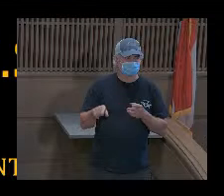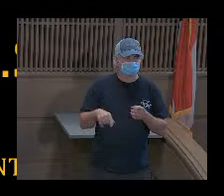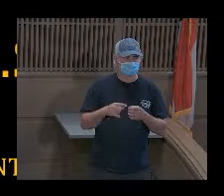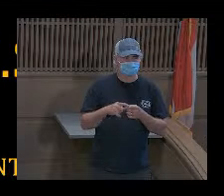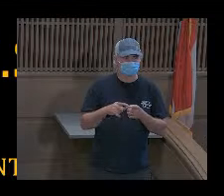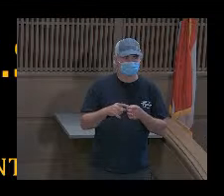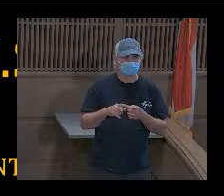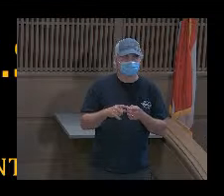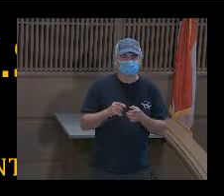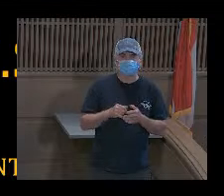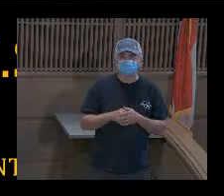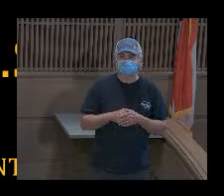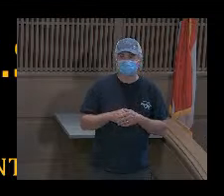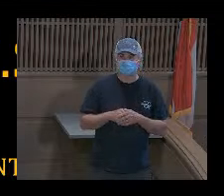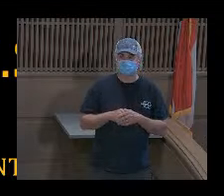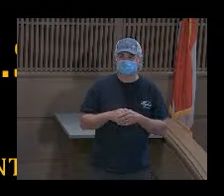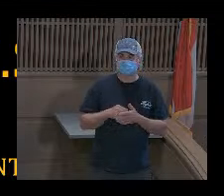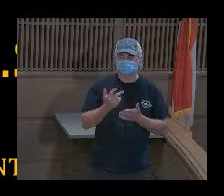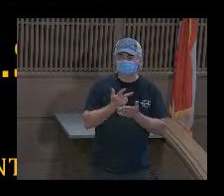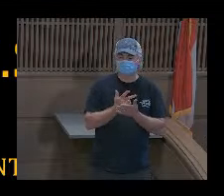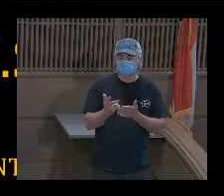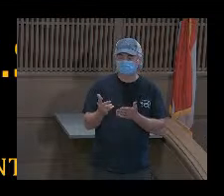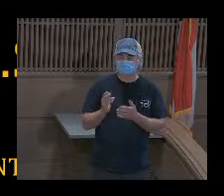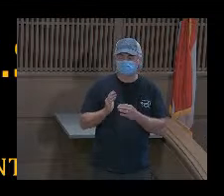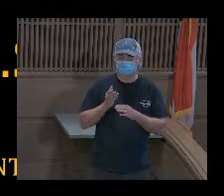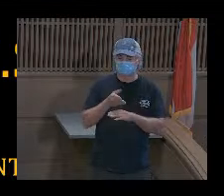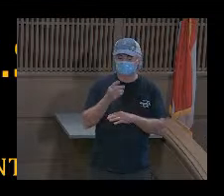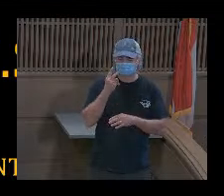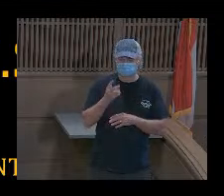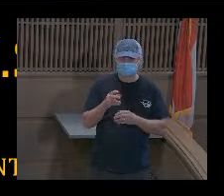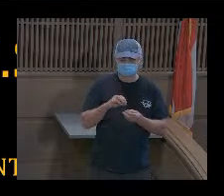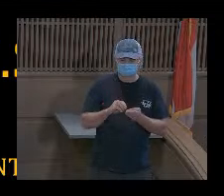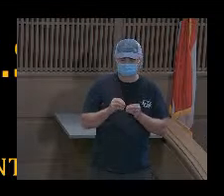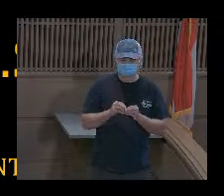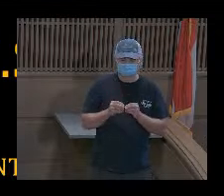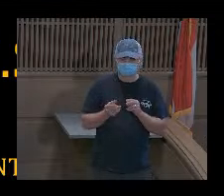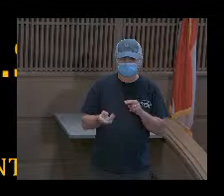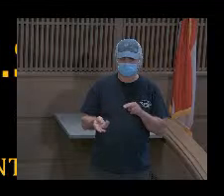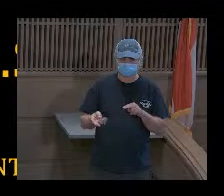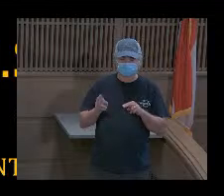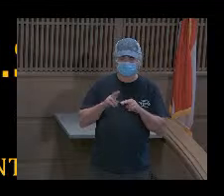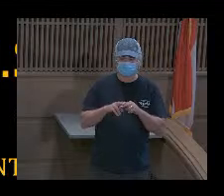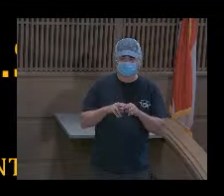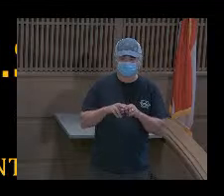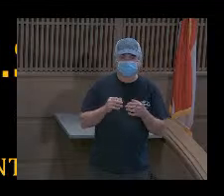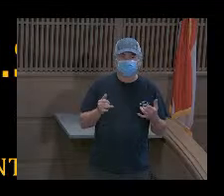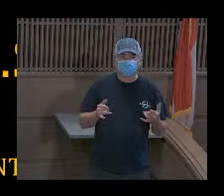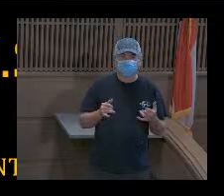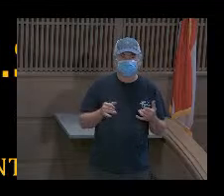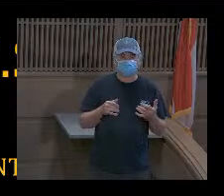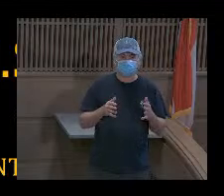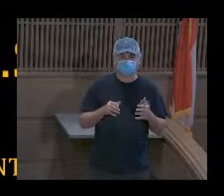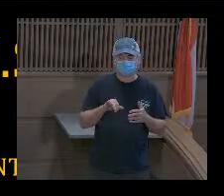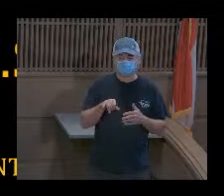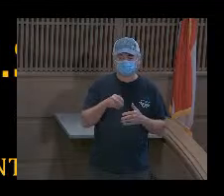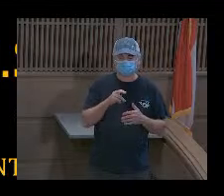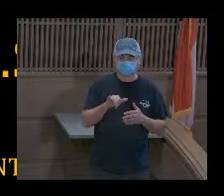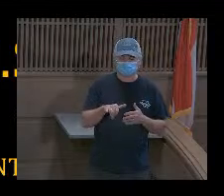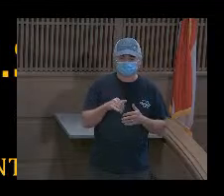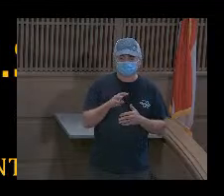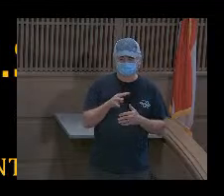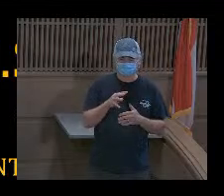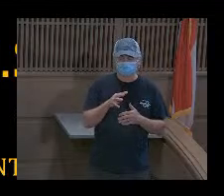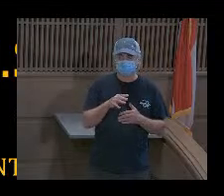3 weeks after a holiday, we start seeing a spike. We just got through the 4th of July, where we